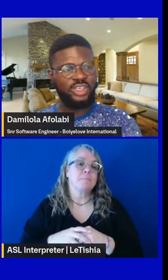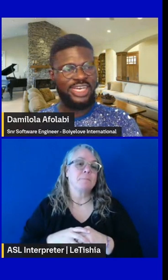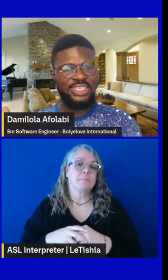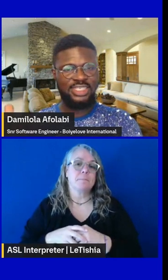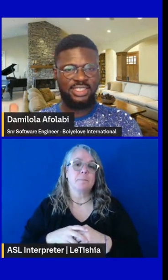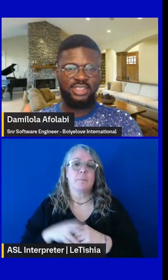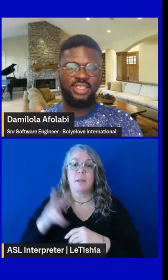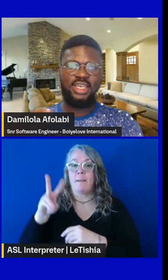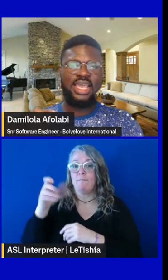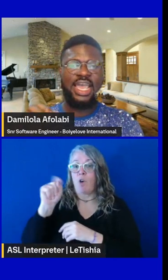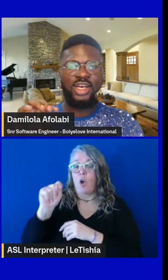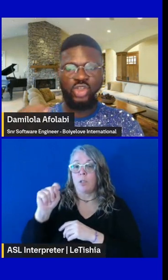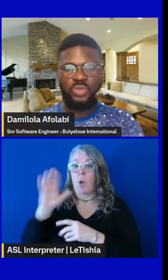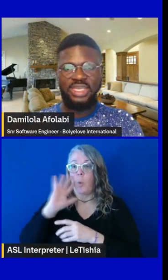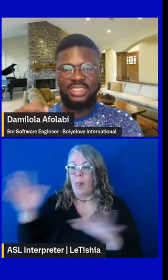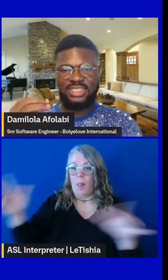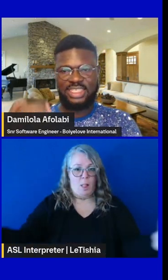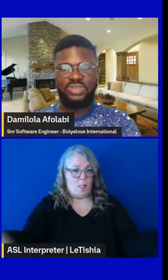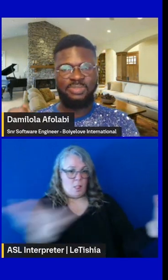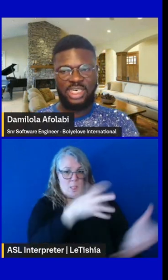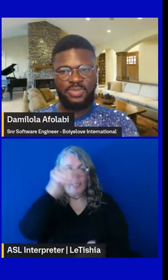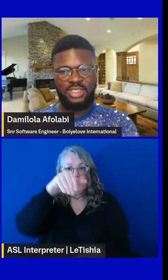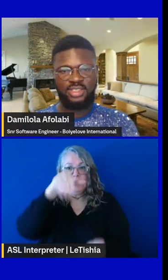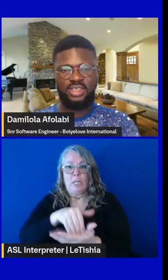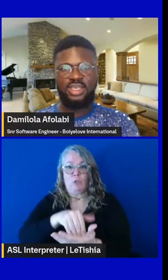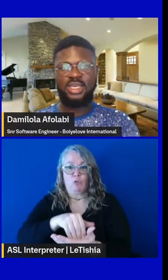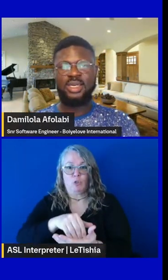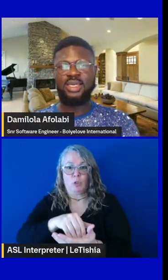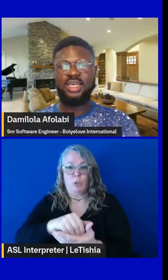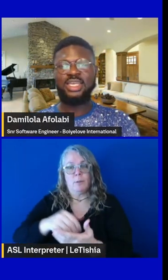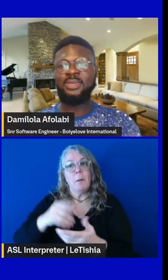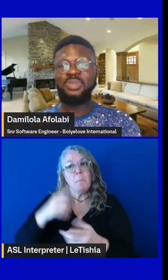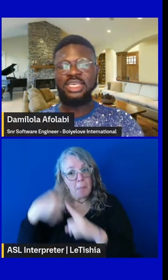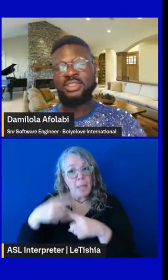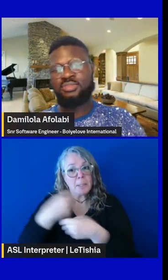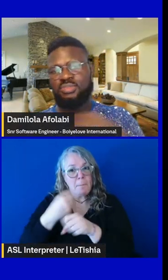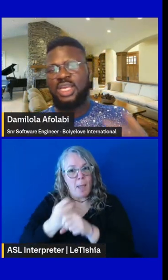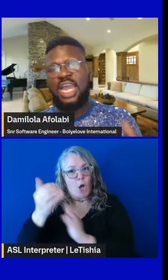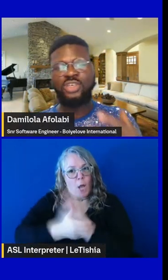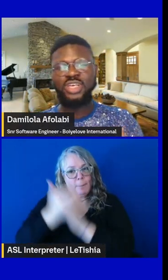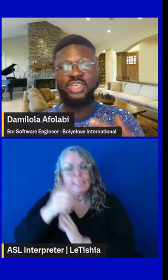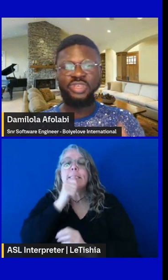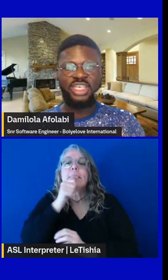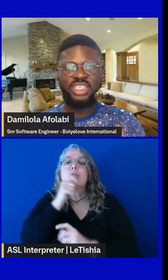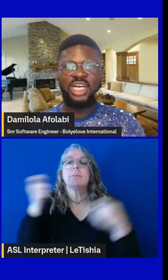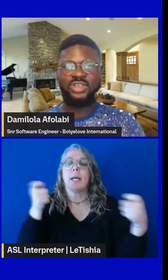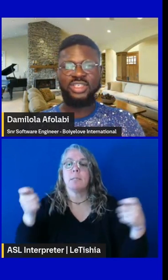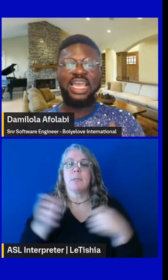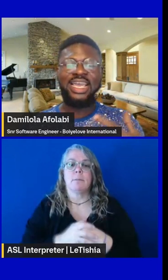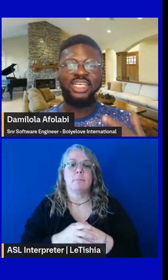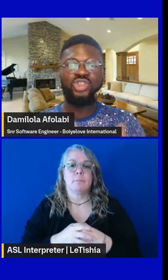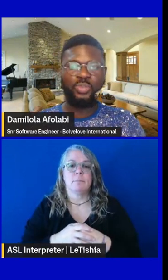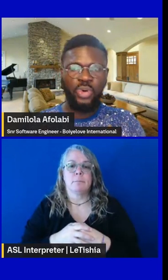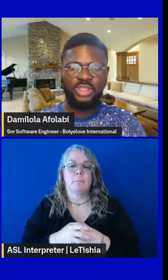Vault centralizes and automates secret management, enabling